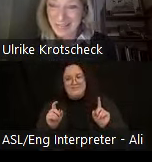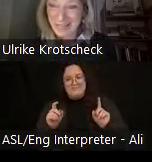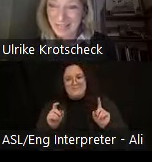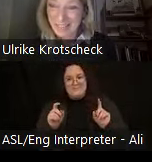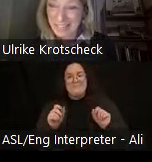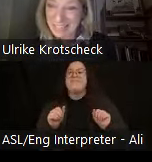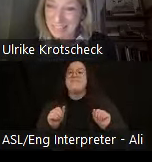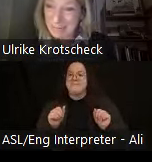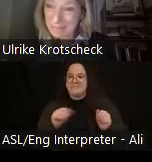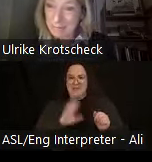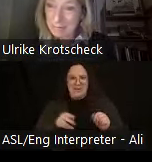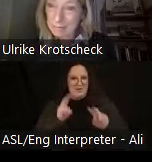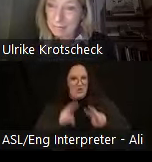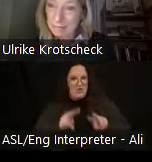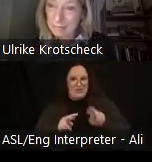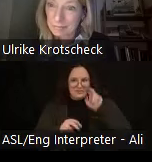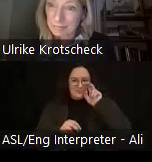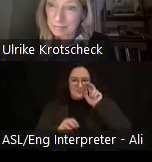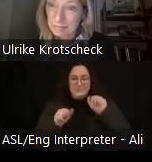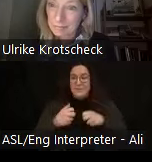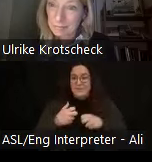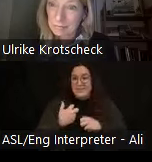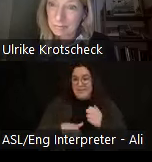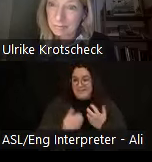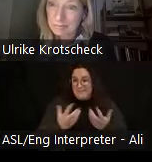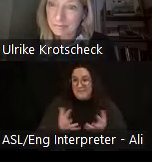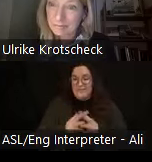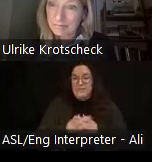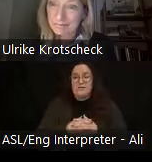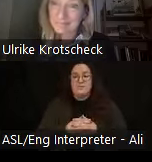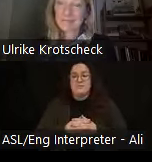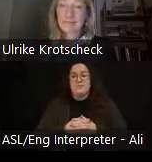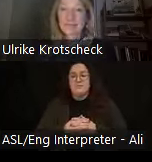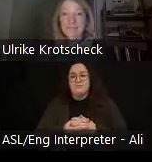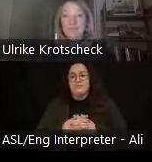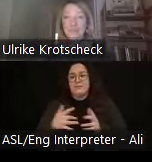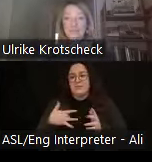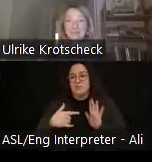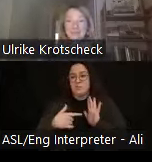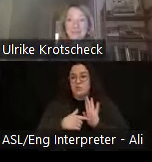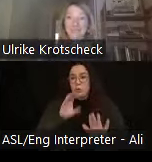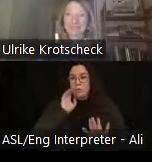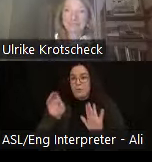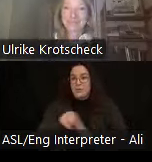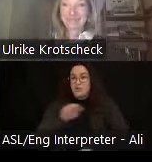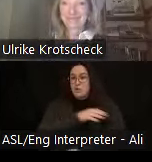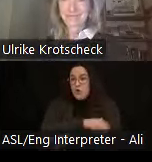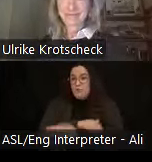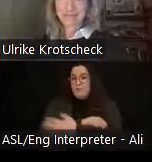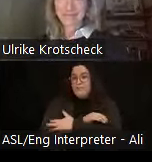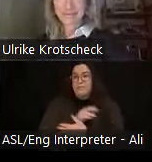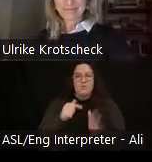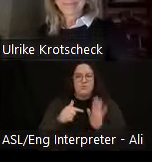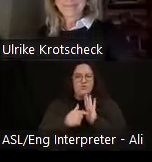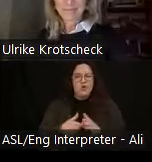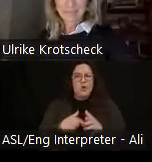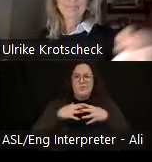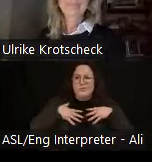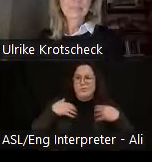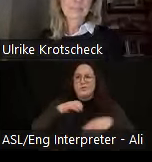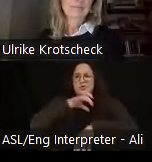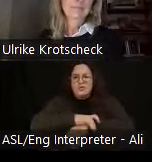and I haven't had a look. What can be tricky when you look at these is that there's often depictions on the arm that show essentially jewelry. And so a